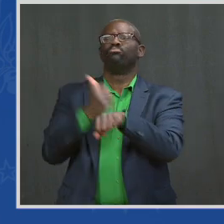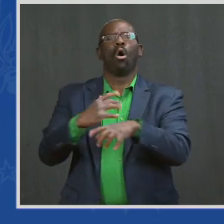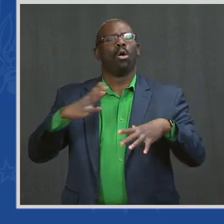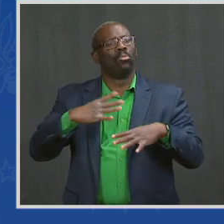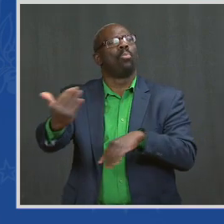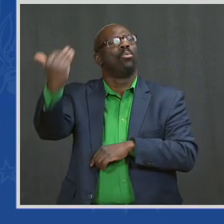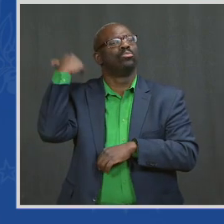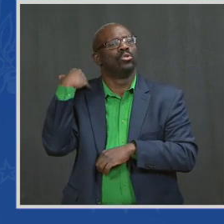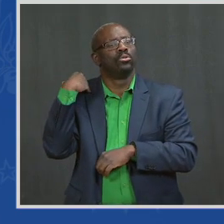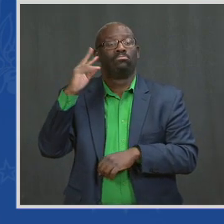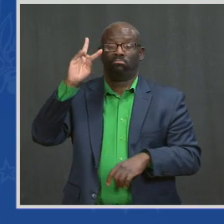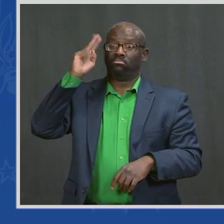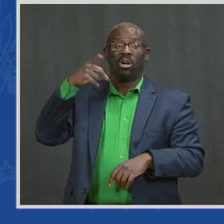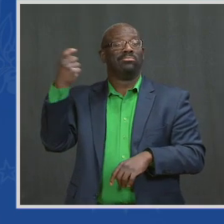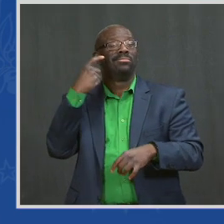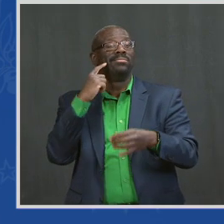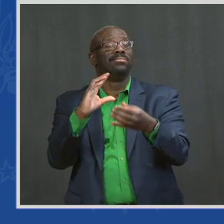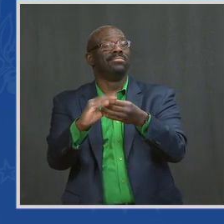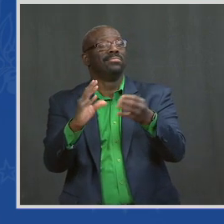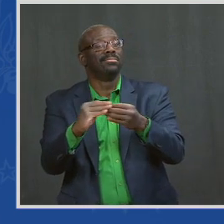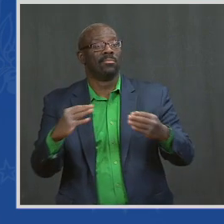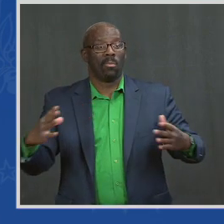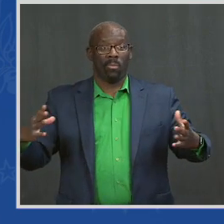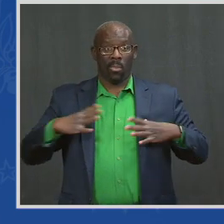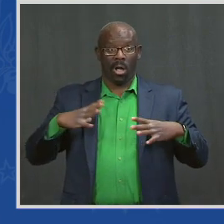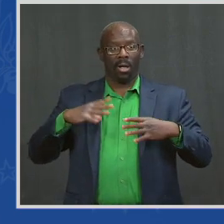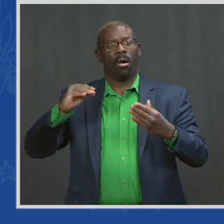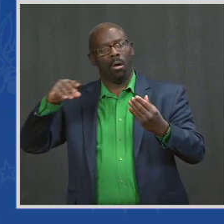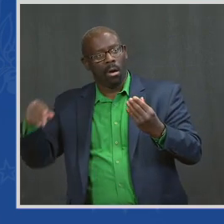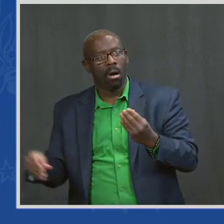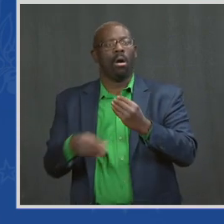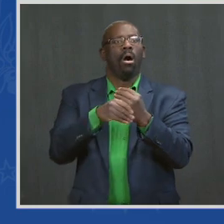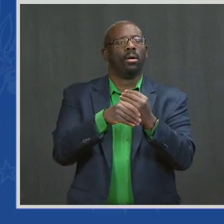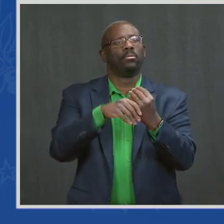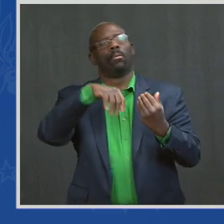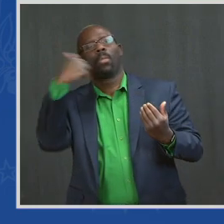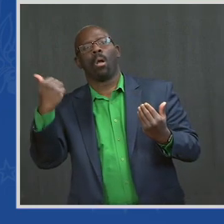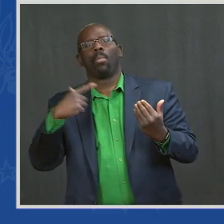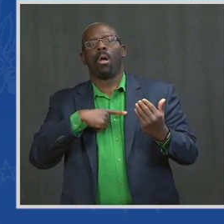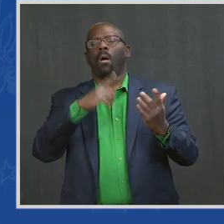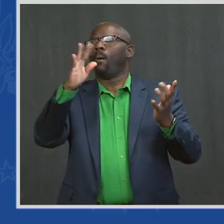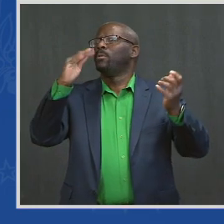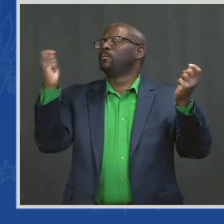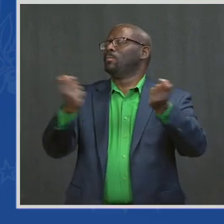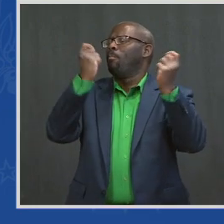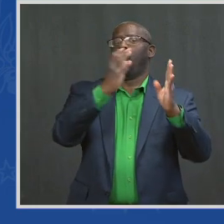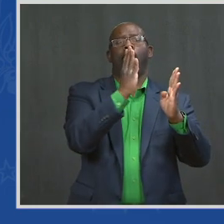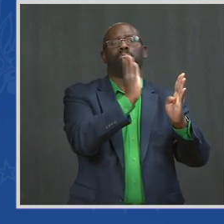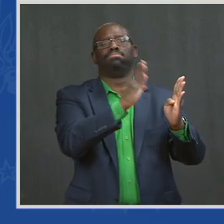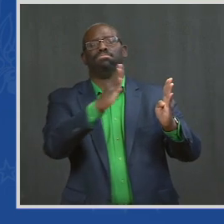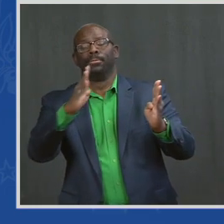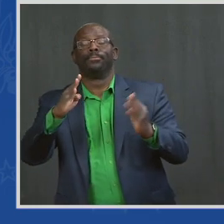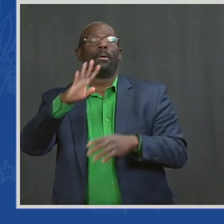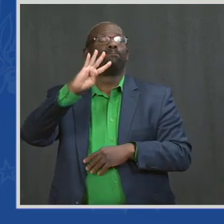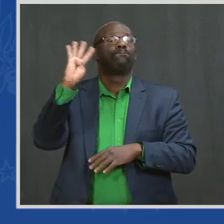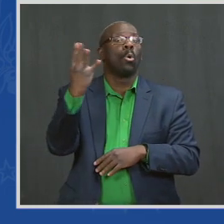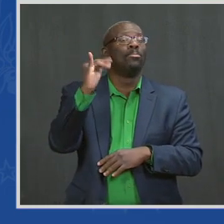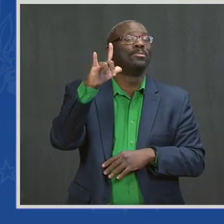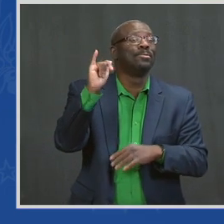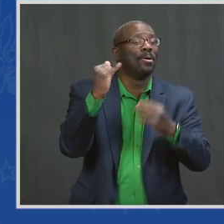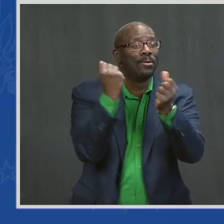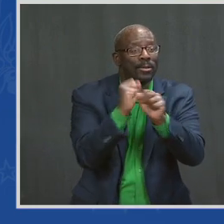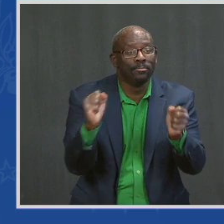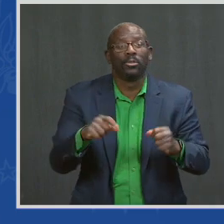will join the others of our national celebrations, our independence, our laborers who built this